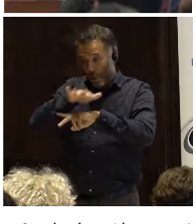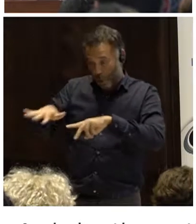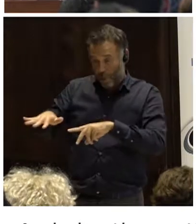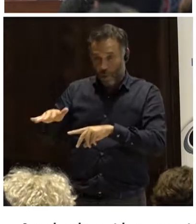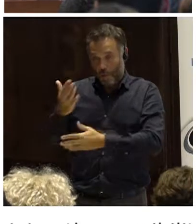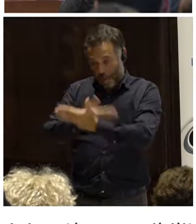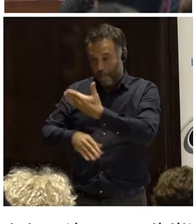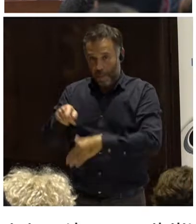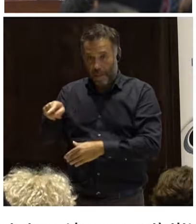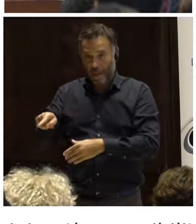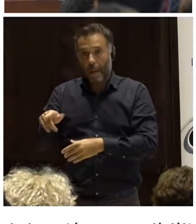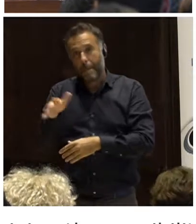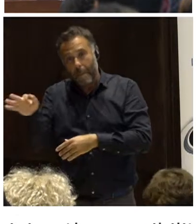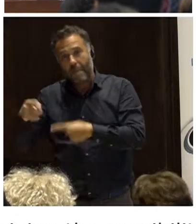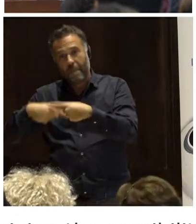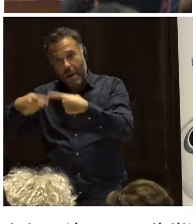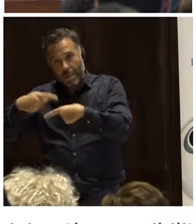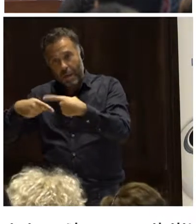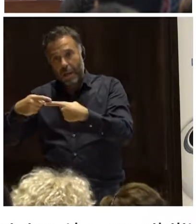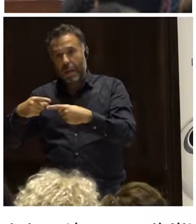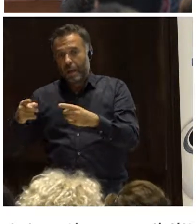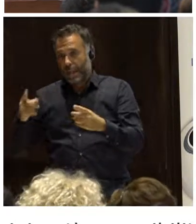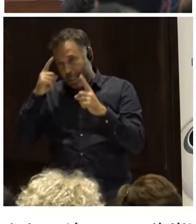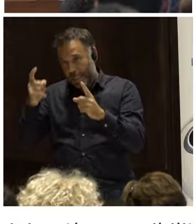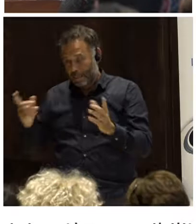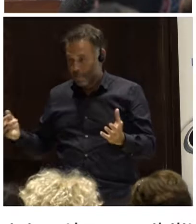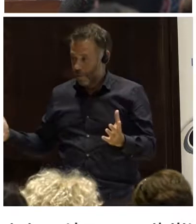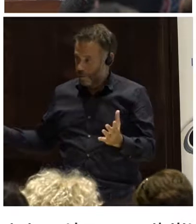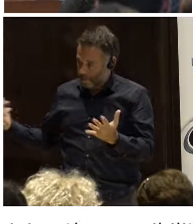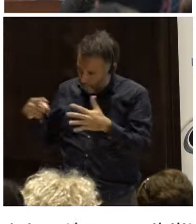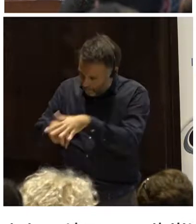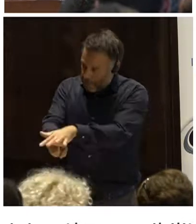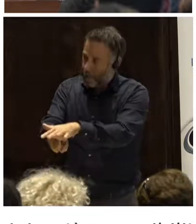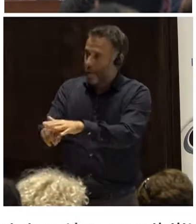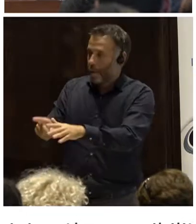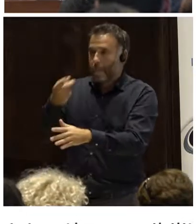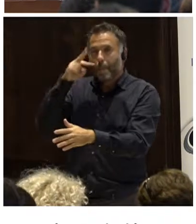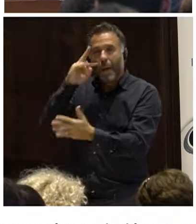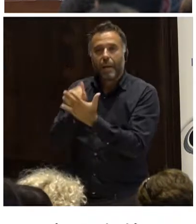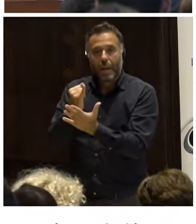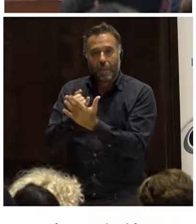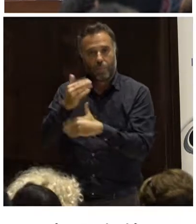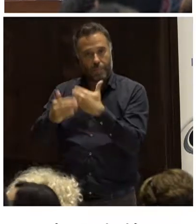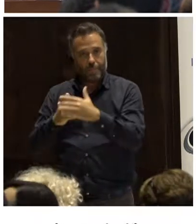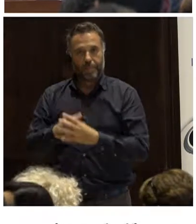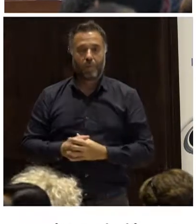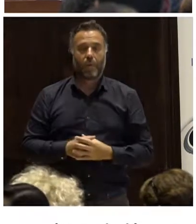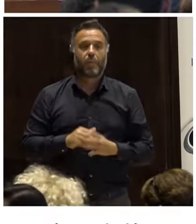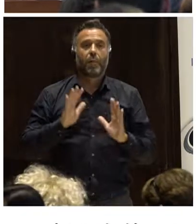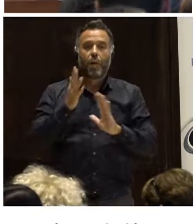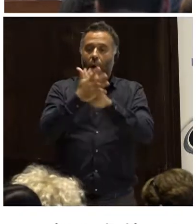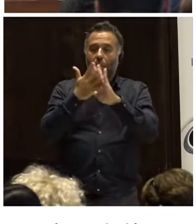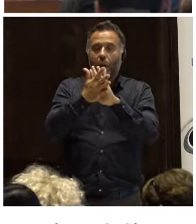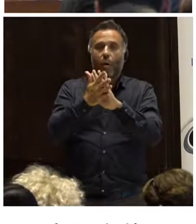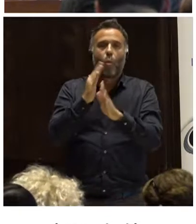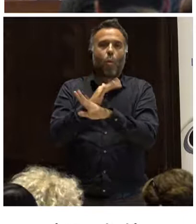idea, we did not speak about free play. We prefer to use the expression play for the sake of play, just to